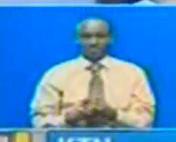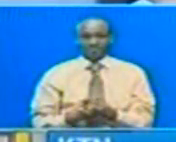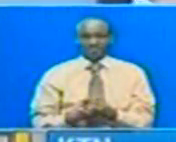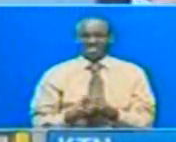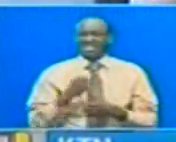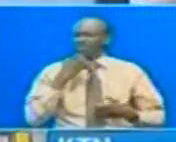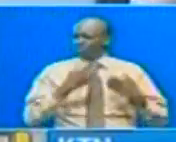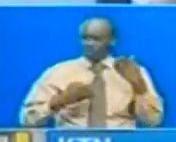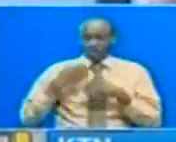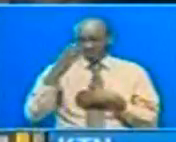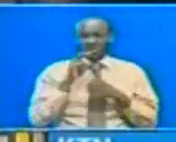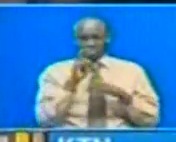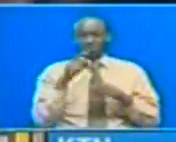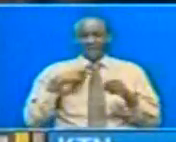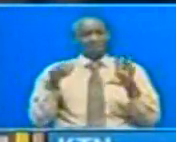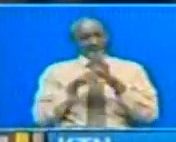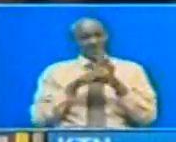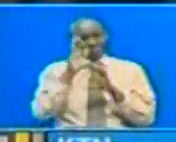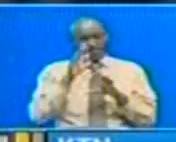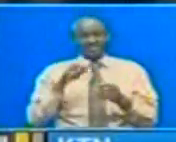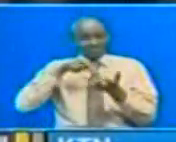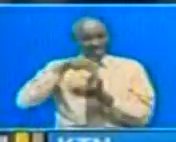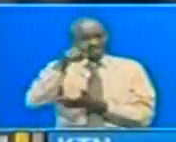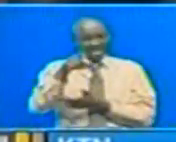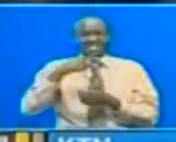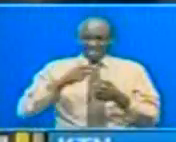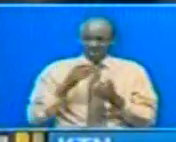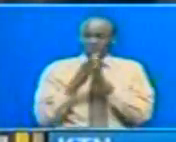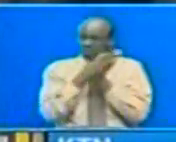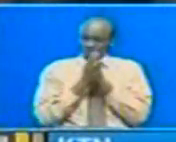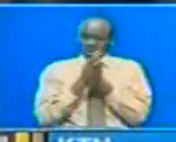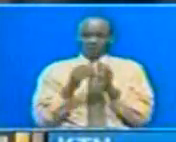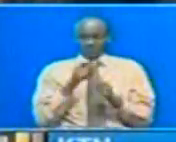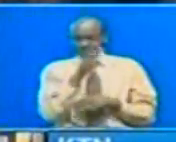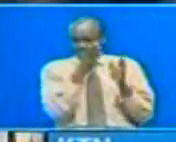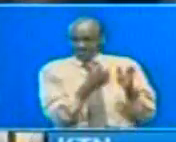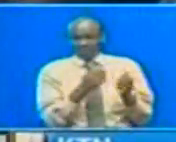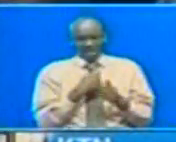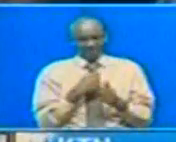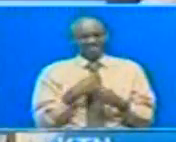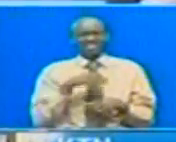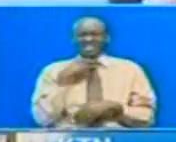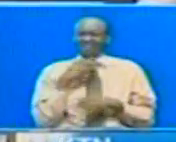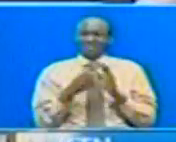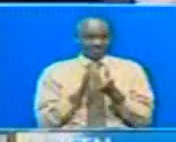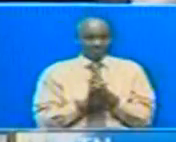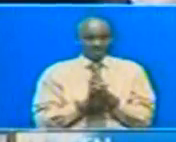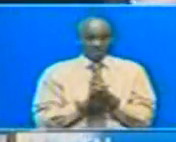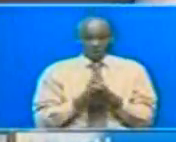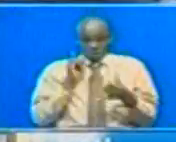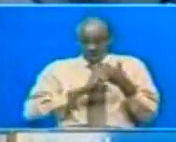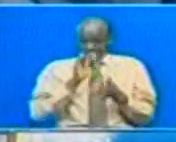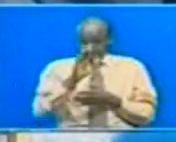Emotions would run high as family members took to the podium to eulogize their loved one gone too soon. Fidel's widow,